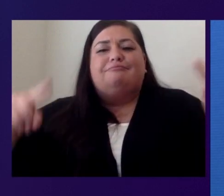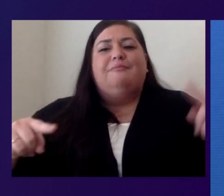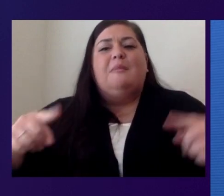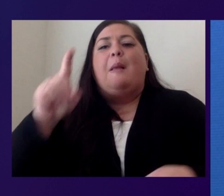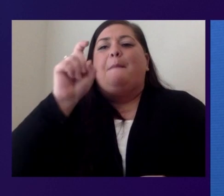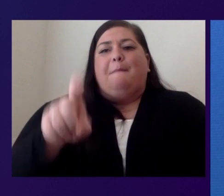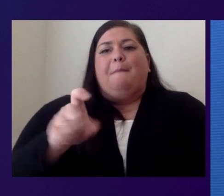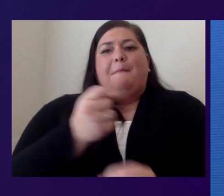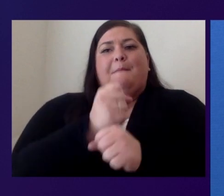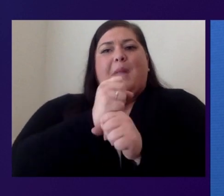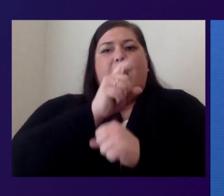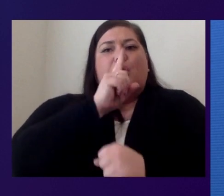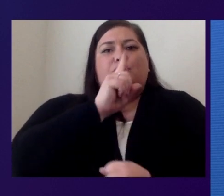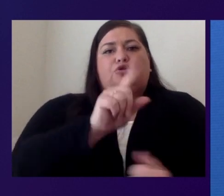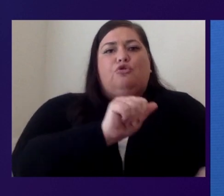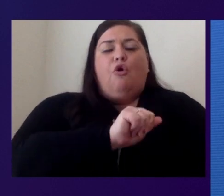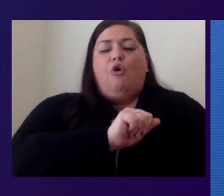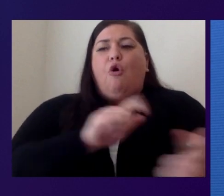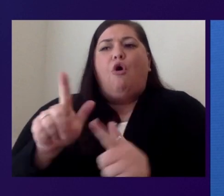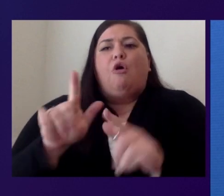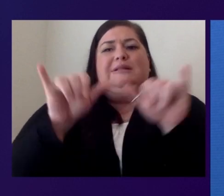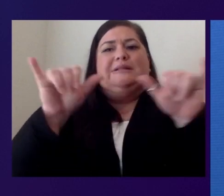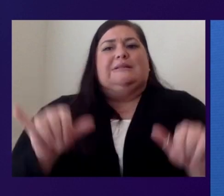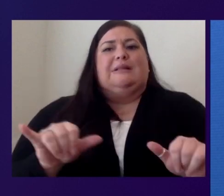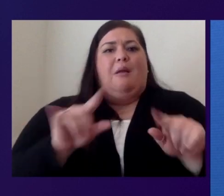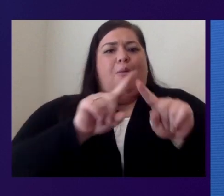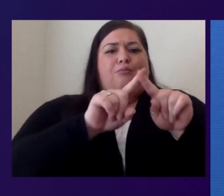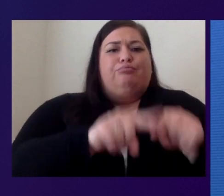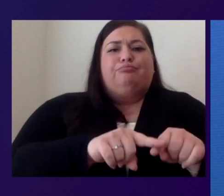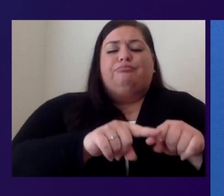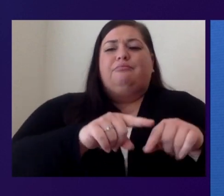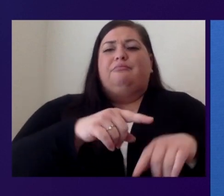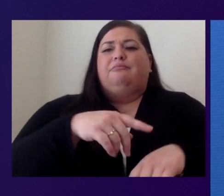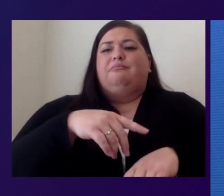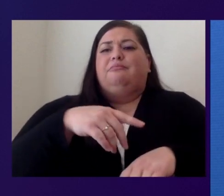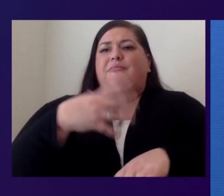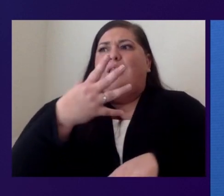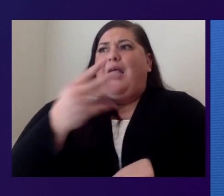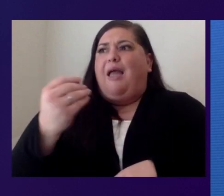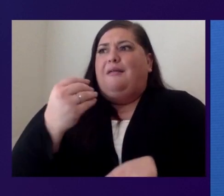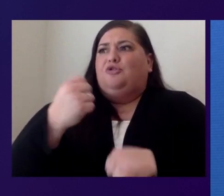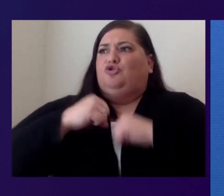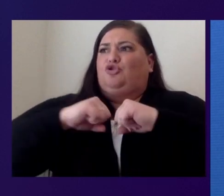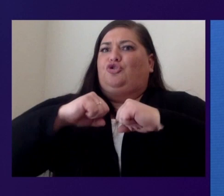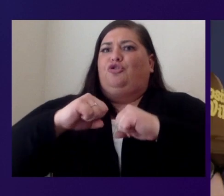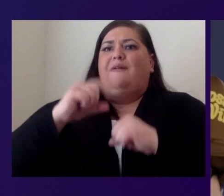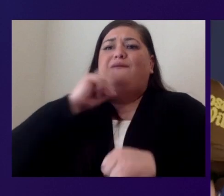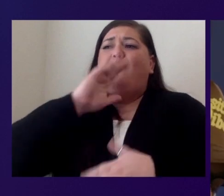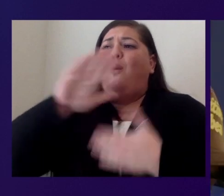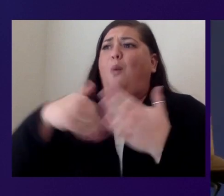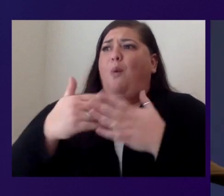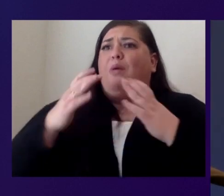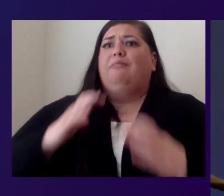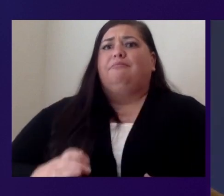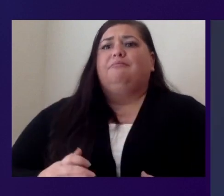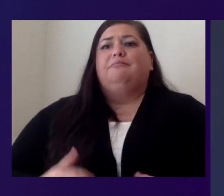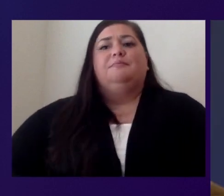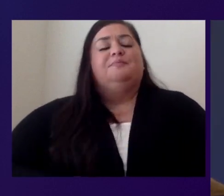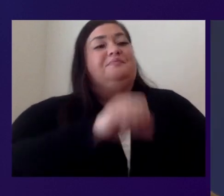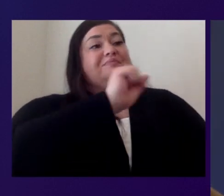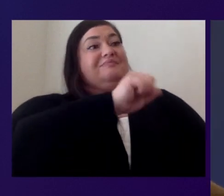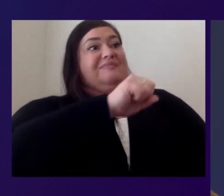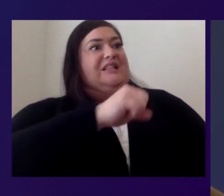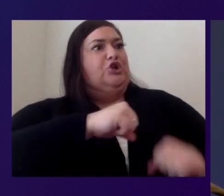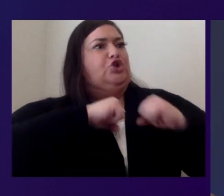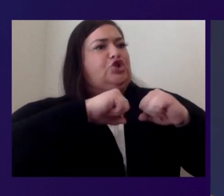those systems are secure and reliable to their end users. Yeah, it's one thing when you're responsible for the security of